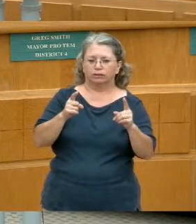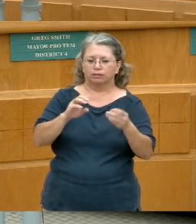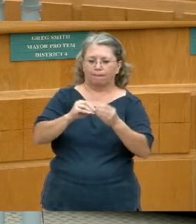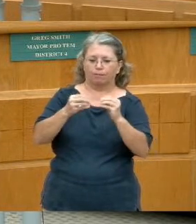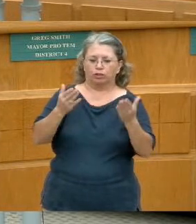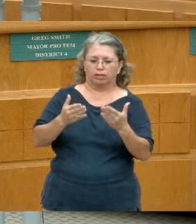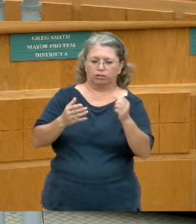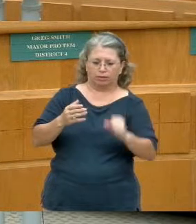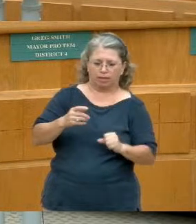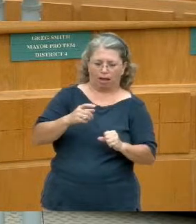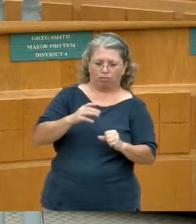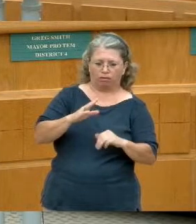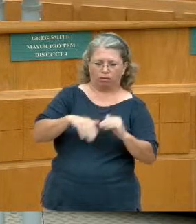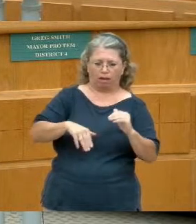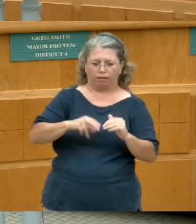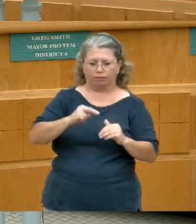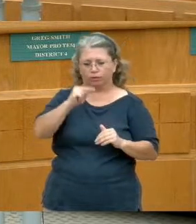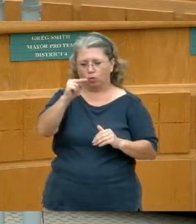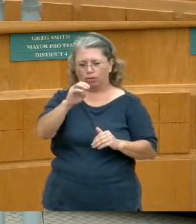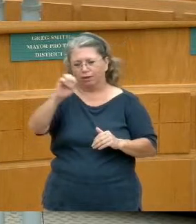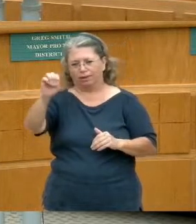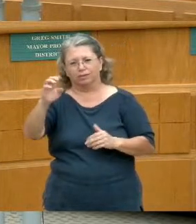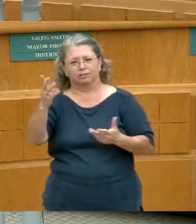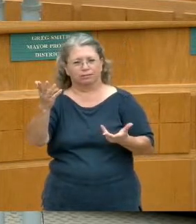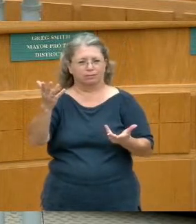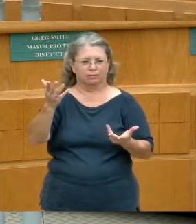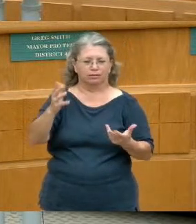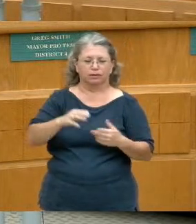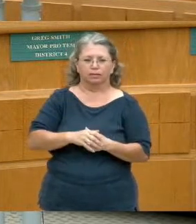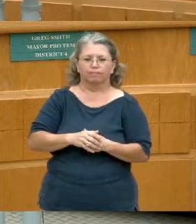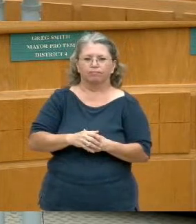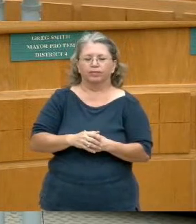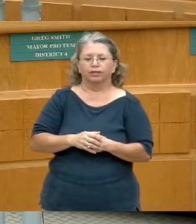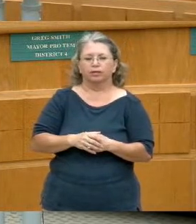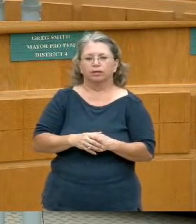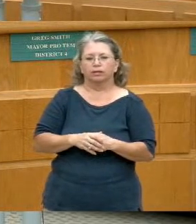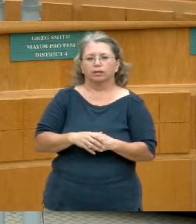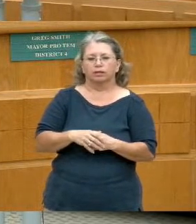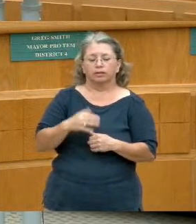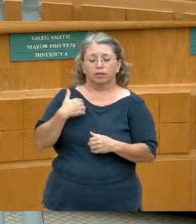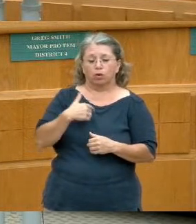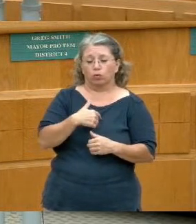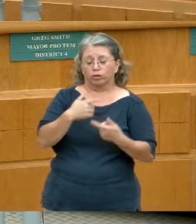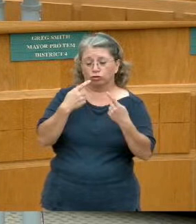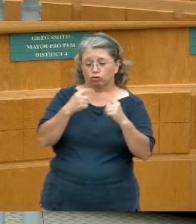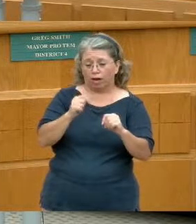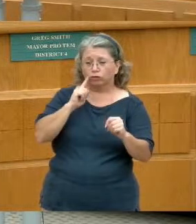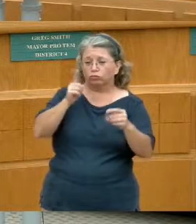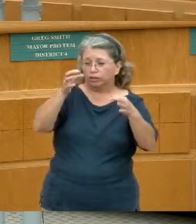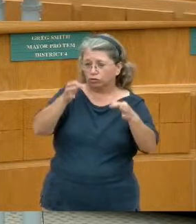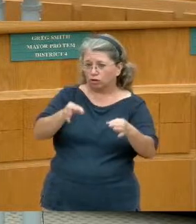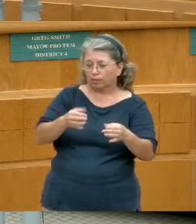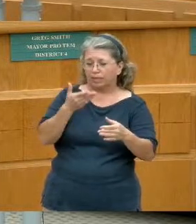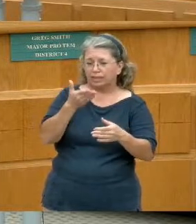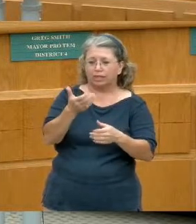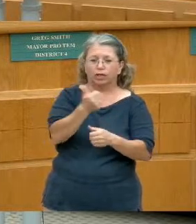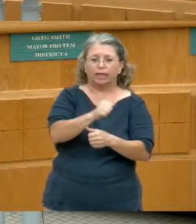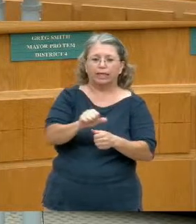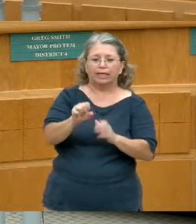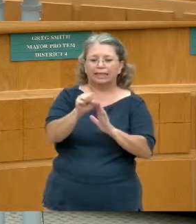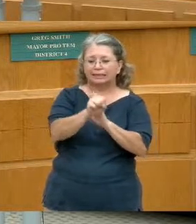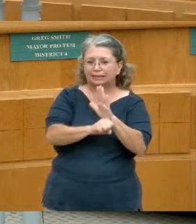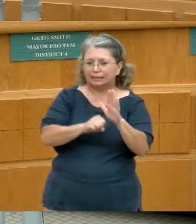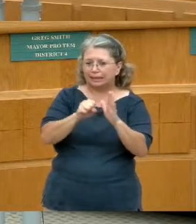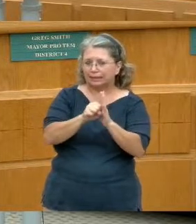the reason why we think this might be a good case to really determine is there a seasonal effect or not is that Texas is really